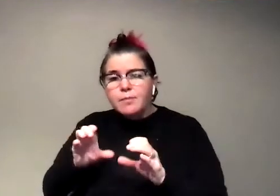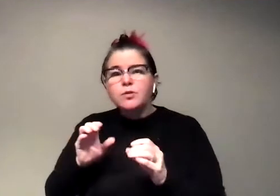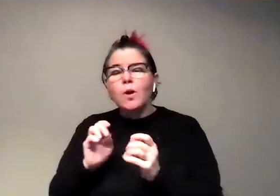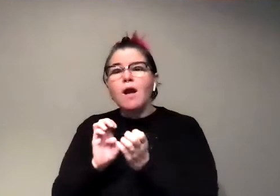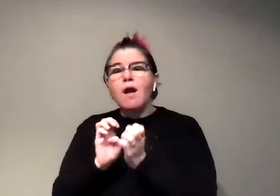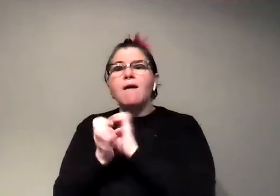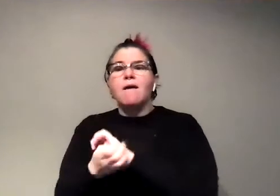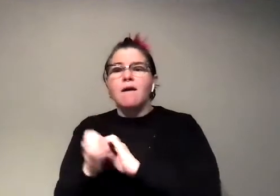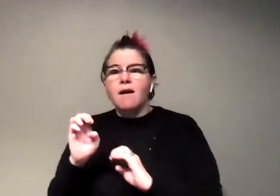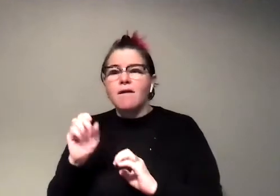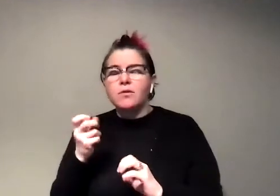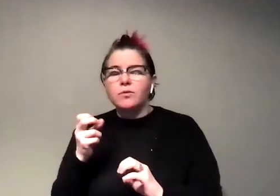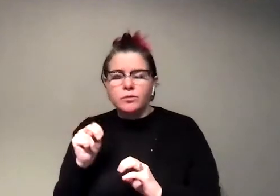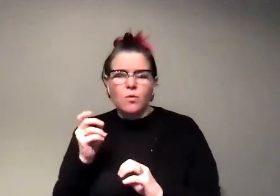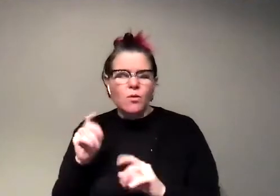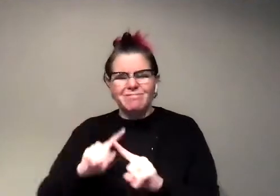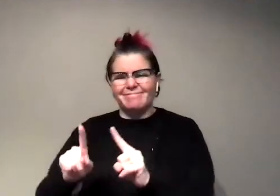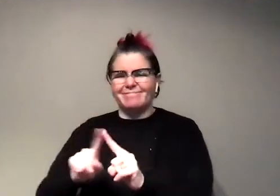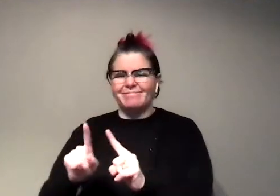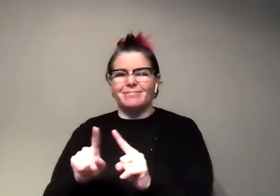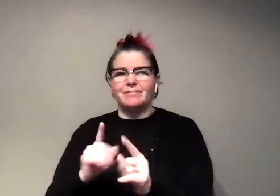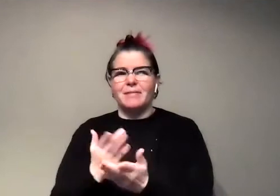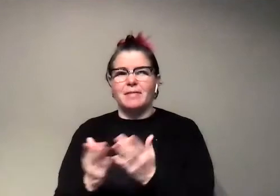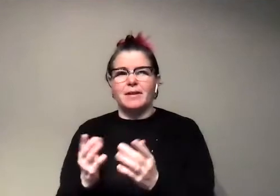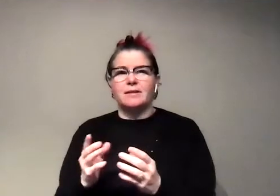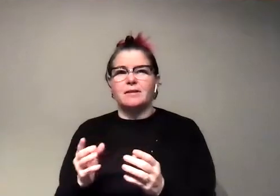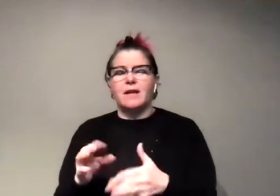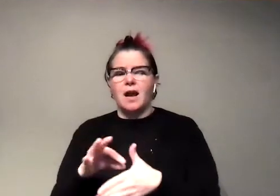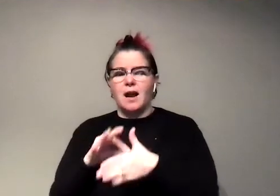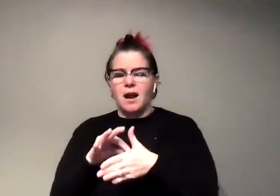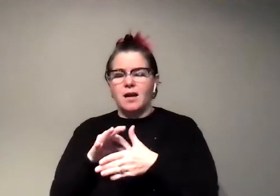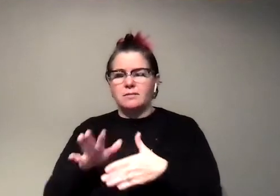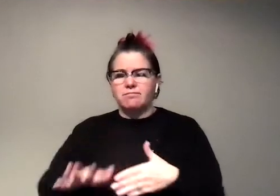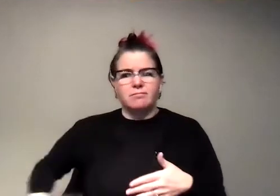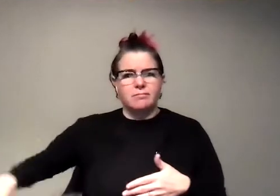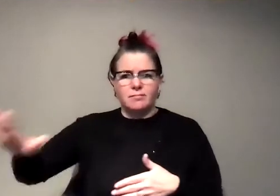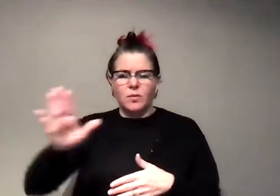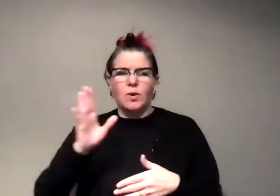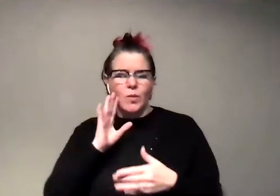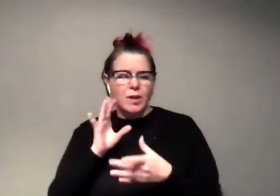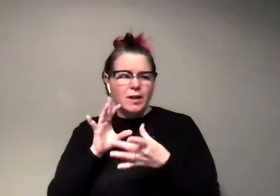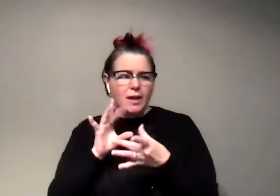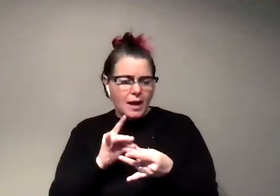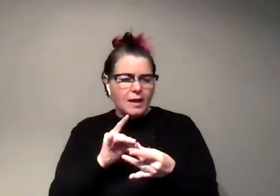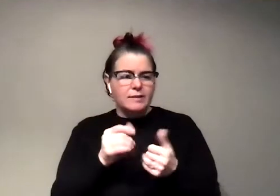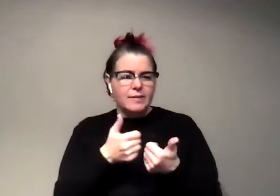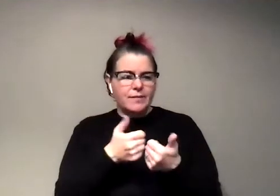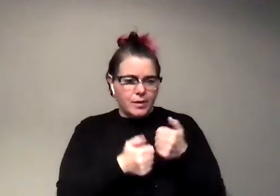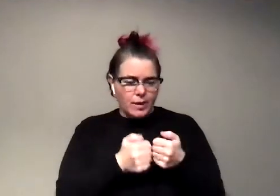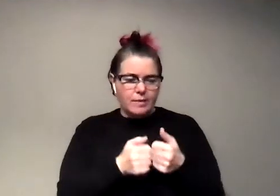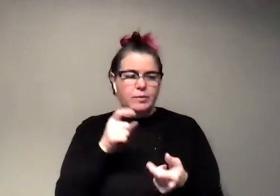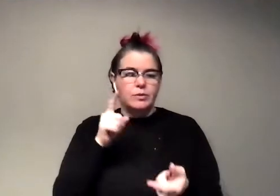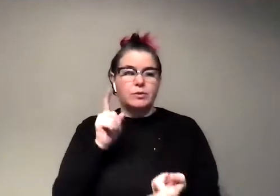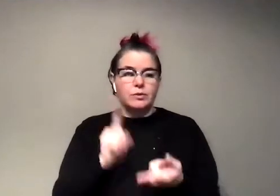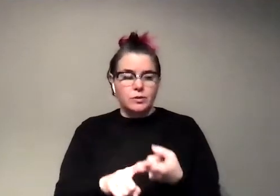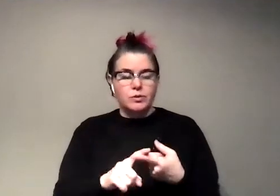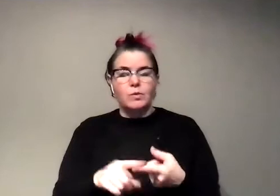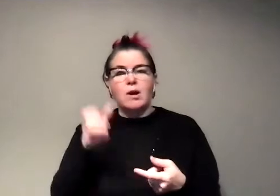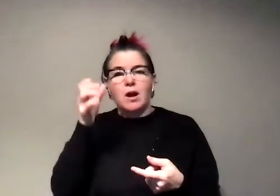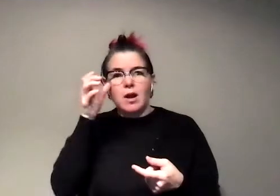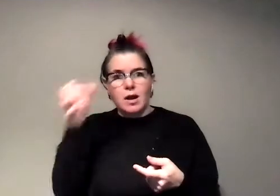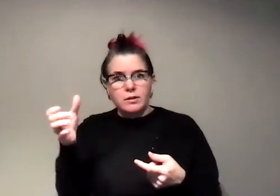or all sorts of stuff. So there's a lot of content out there that will connect video games to concepts that you may